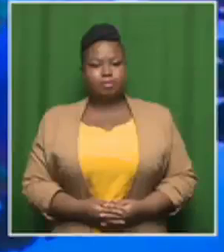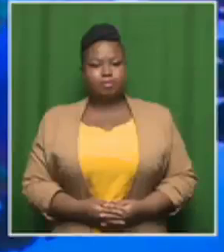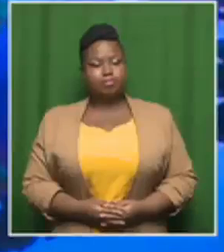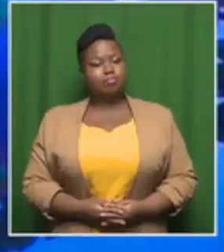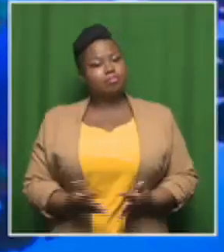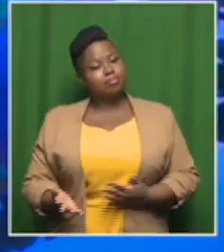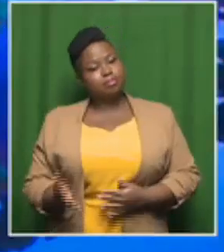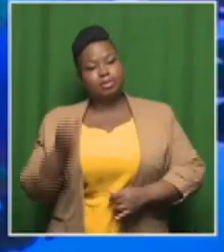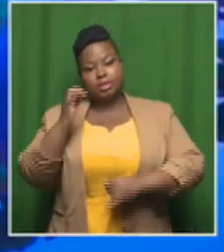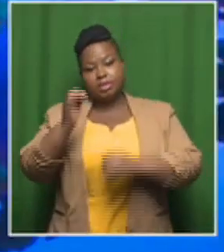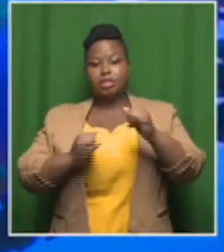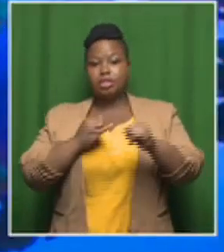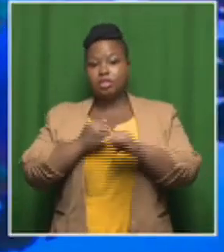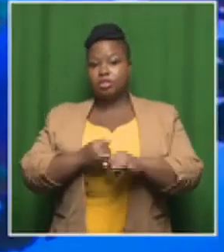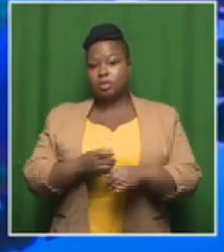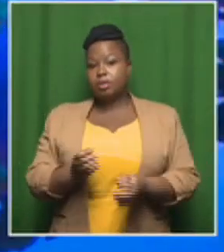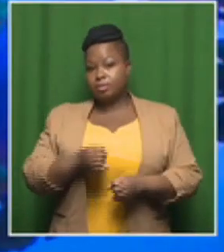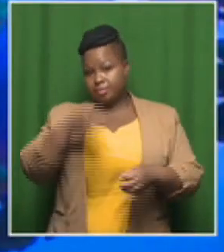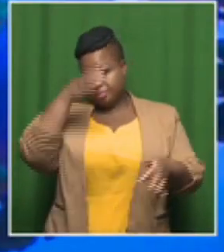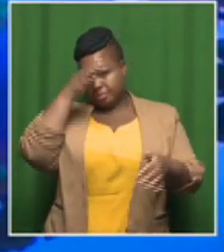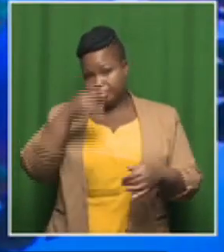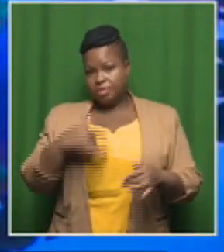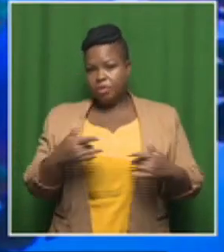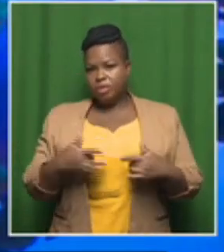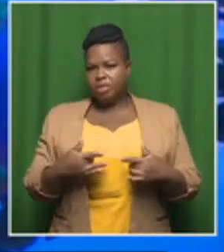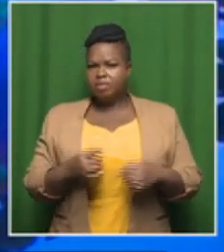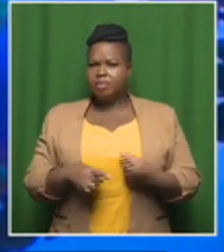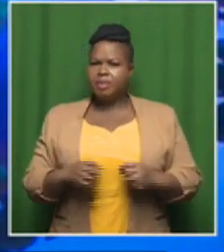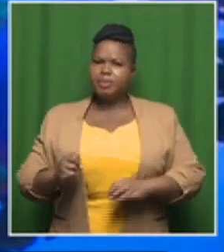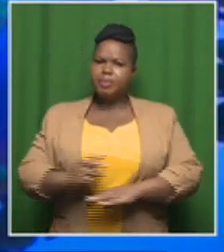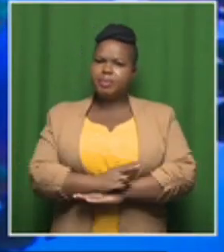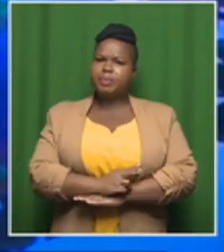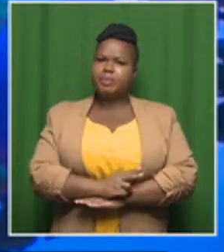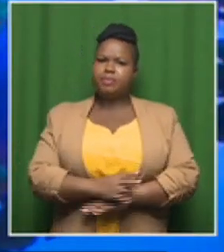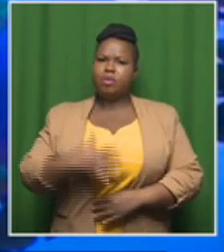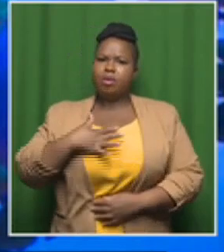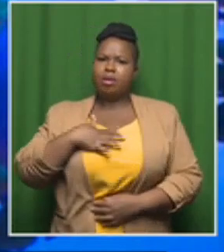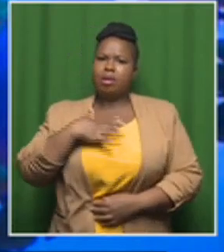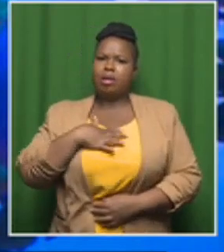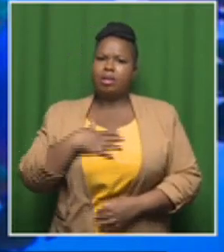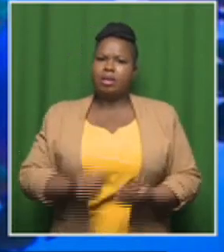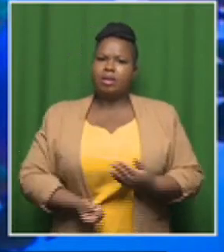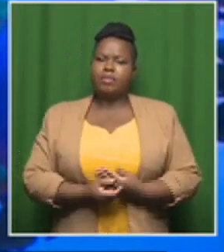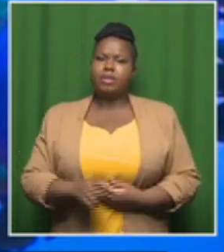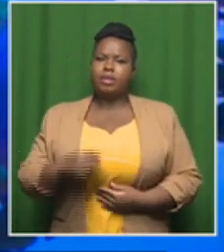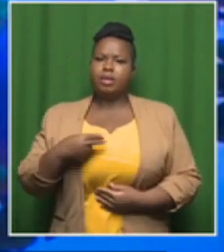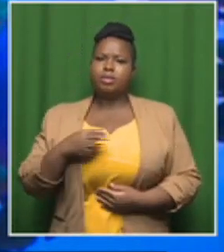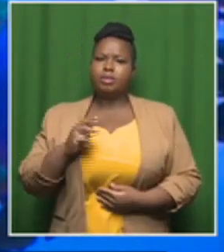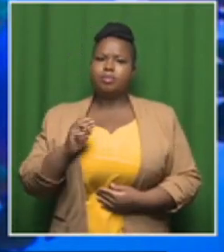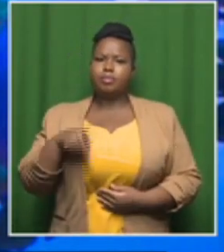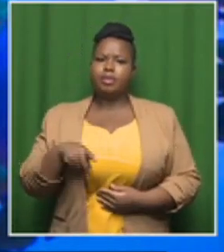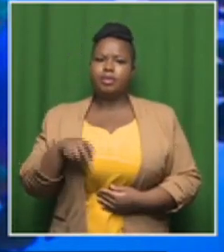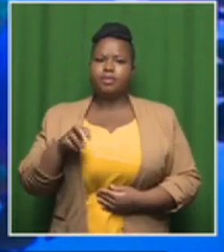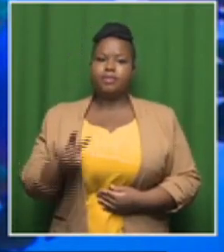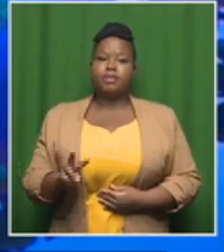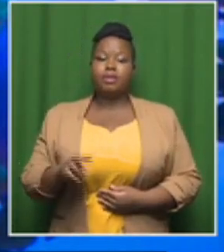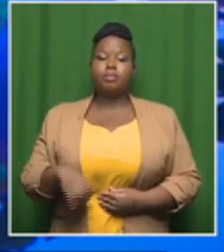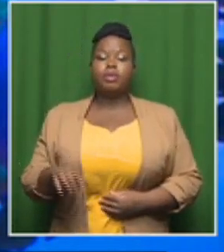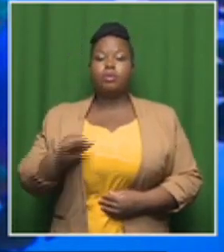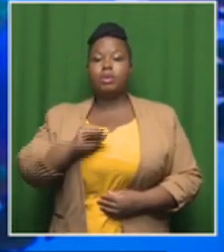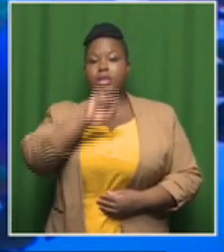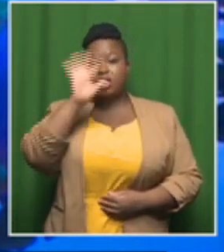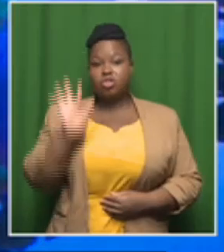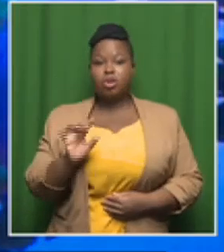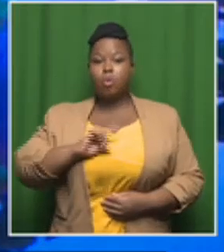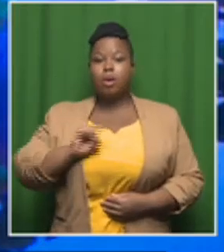On to international news, experts are expressing concern about the spread of the respiratory virus HMPV throughout Asia after an outbreak